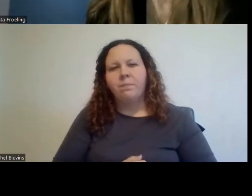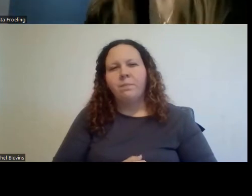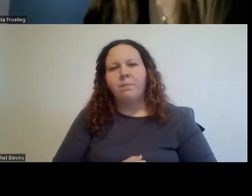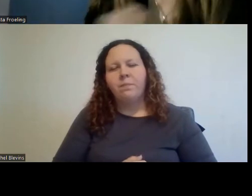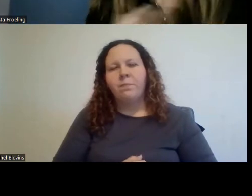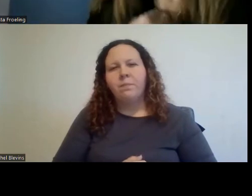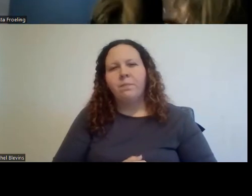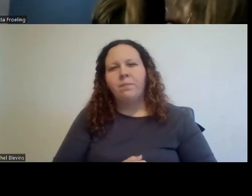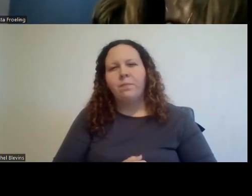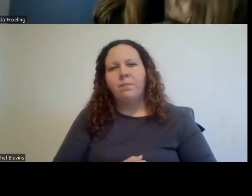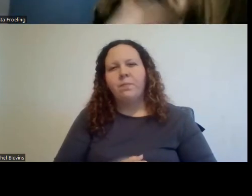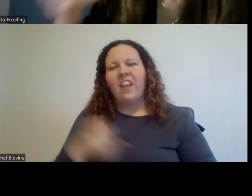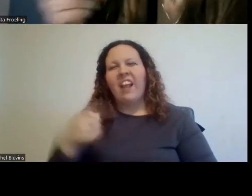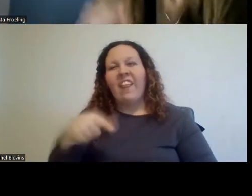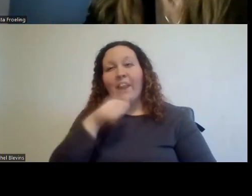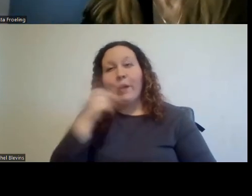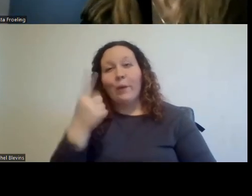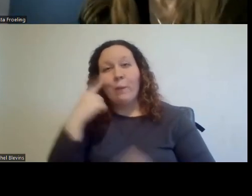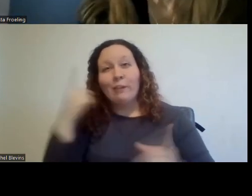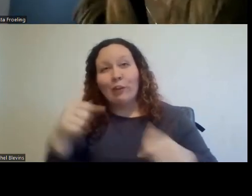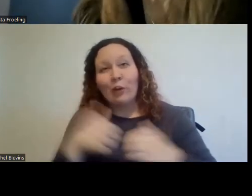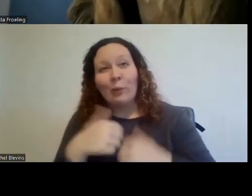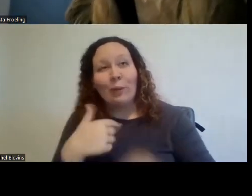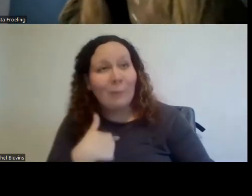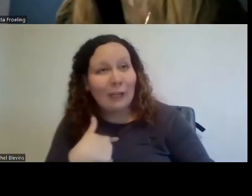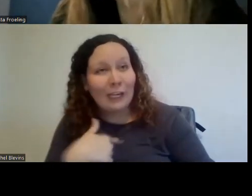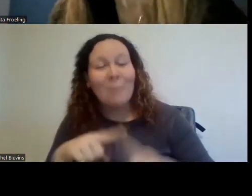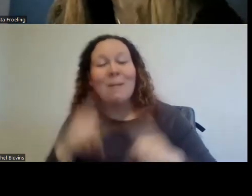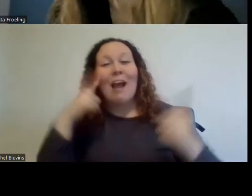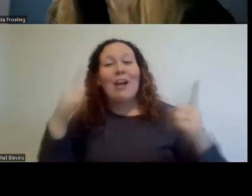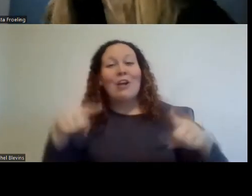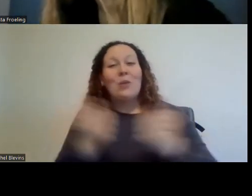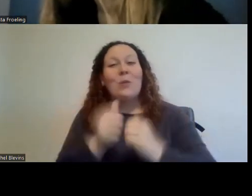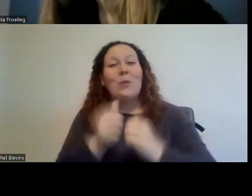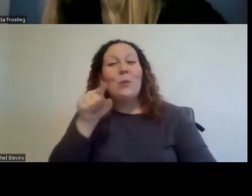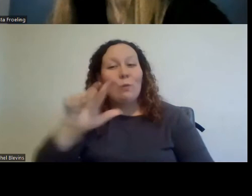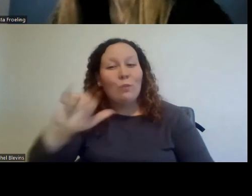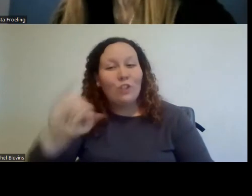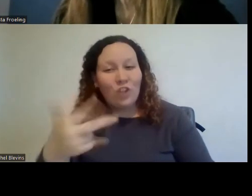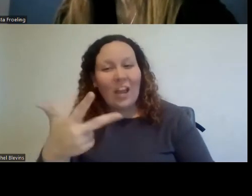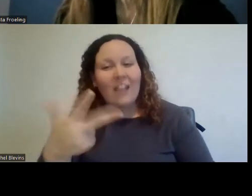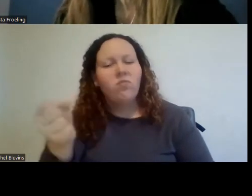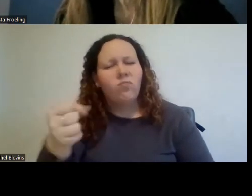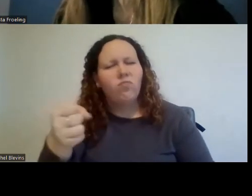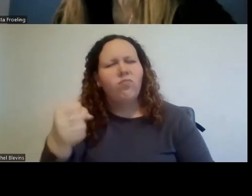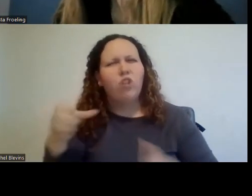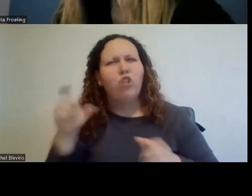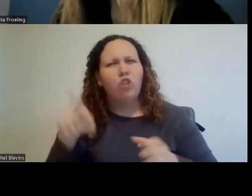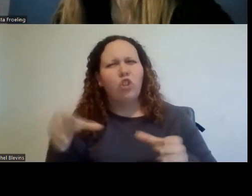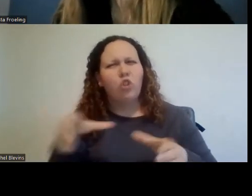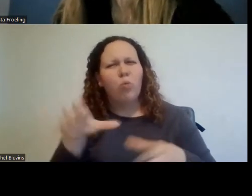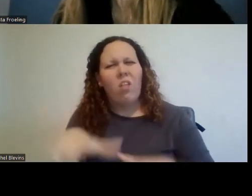They don't always agree with me, but I agree with you, Jack, that yeah, they should do that.